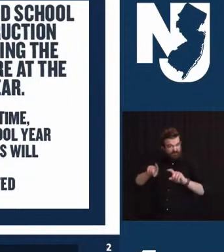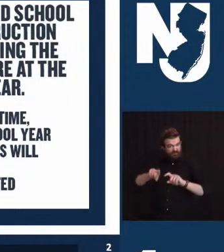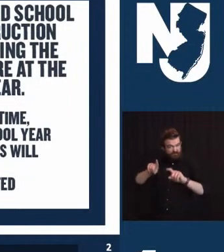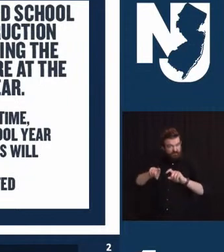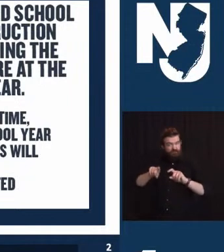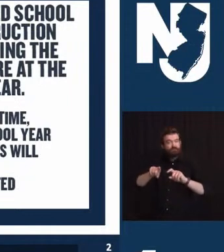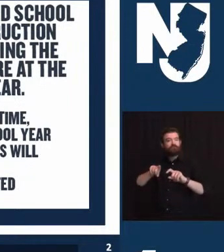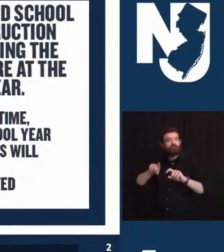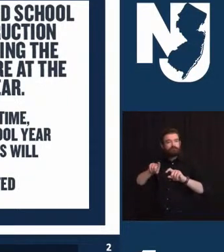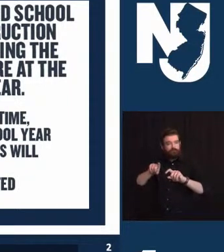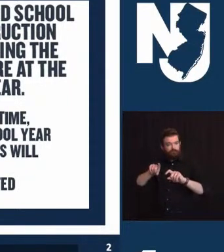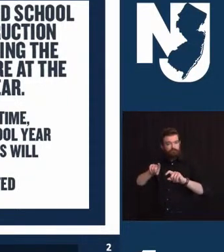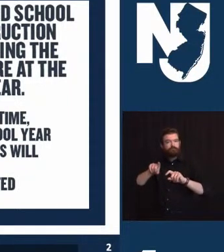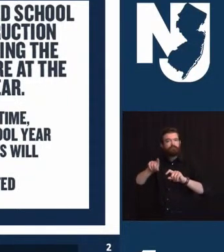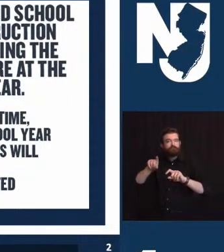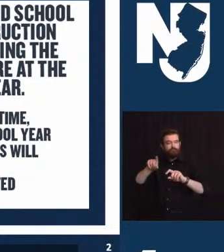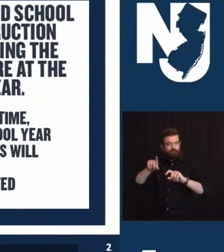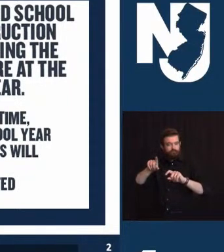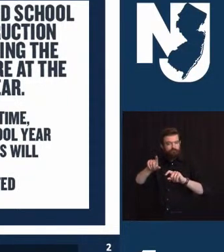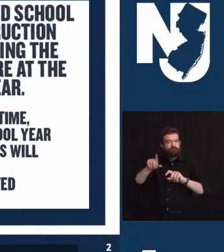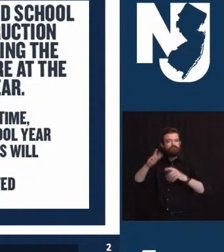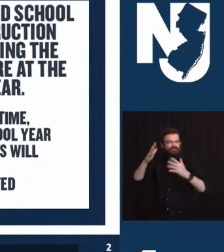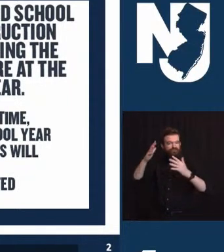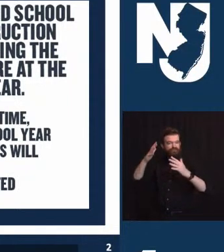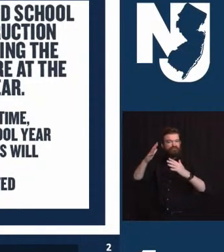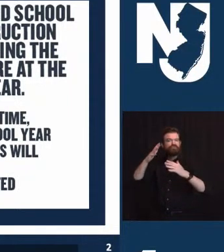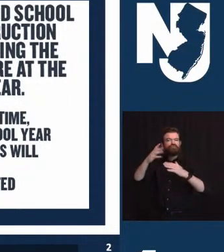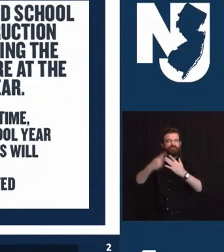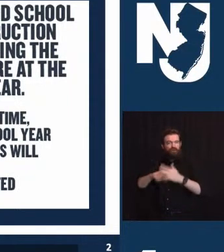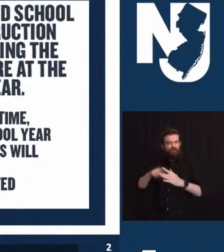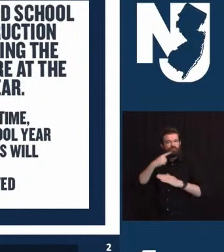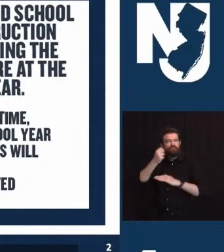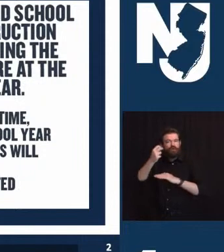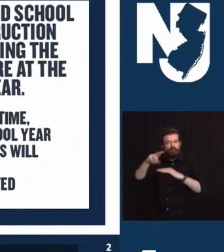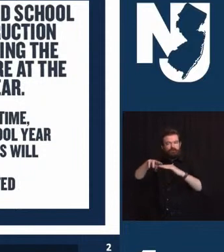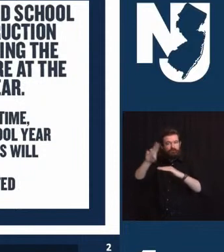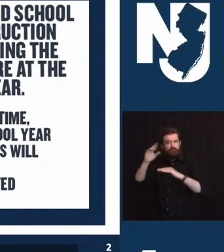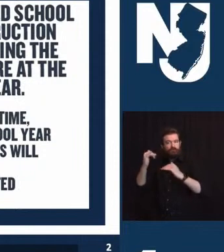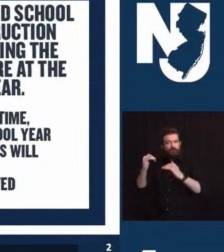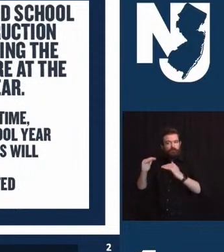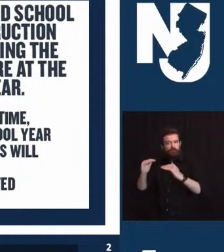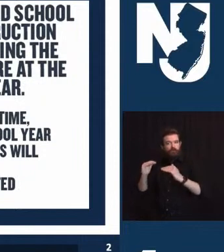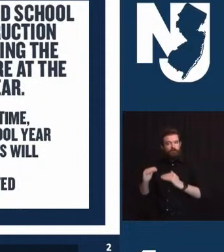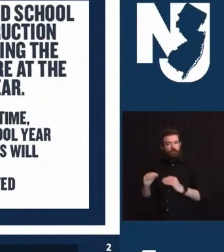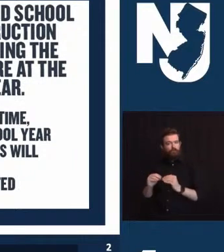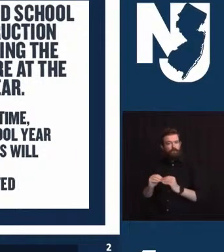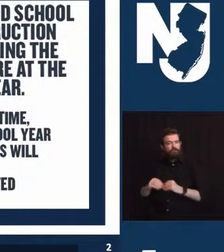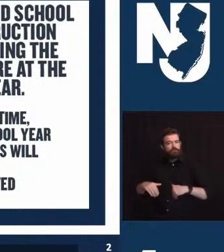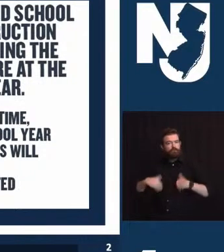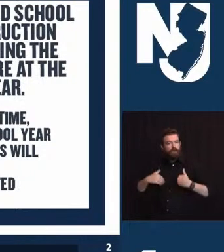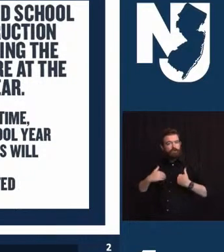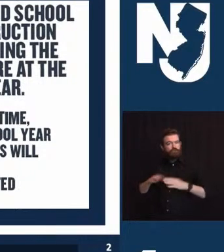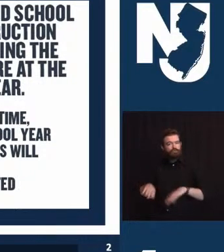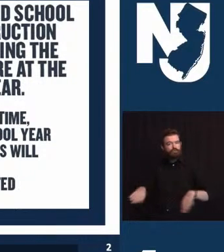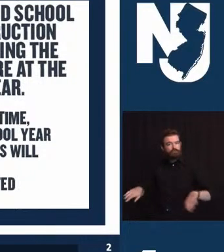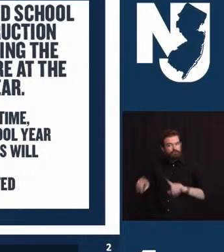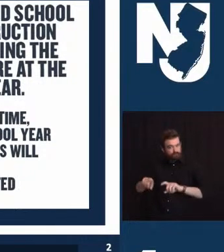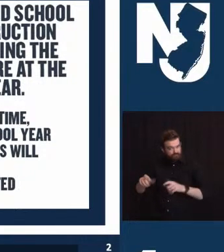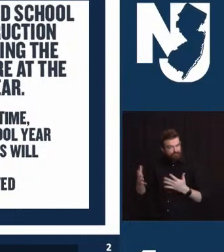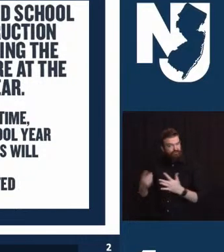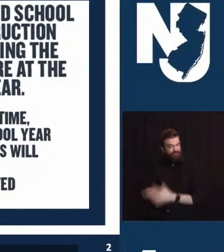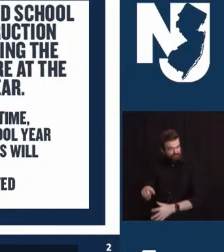time, hopefully sooner than later. And as time moves forward, we will gain more knowledge and more